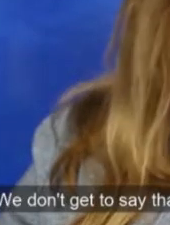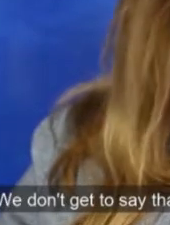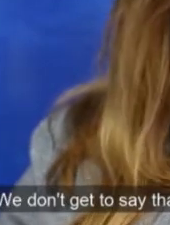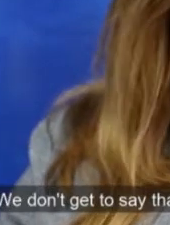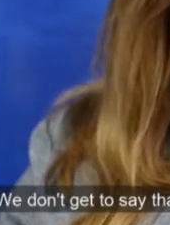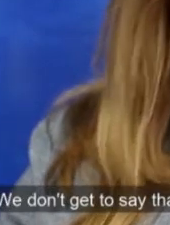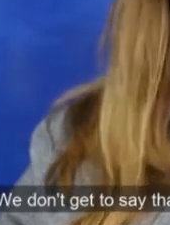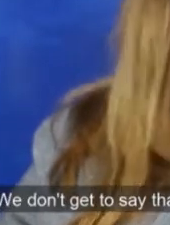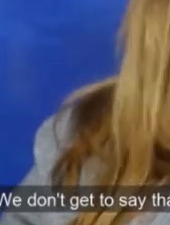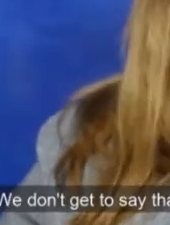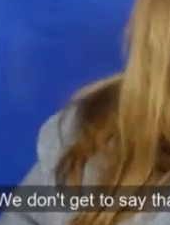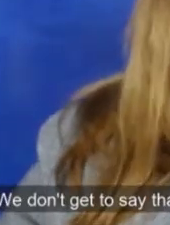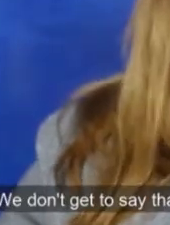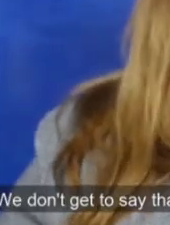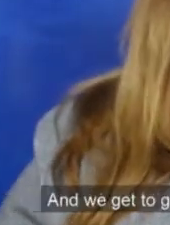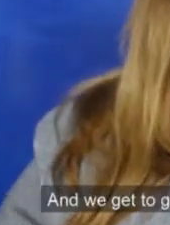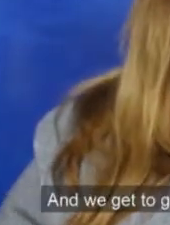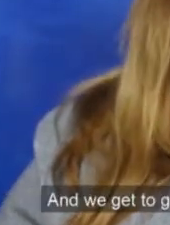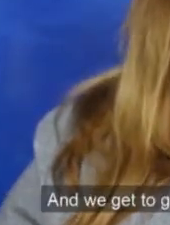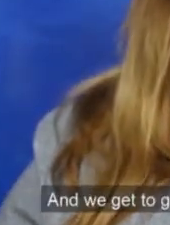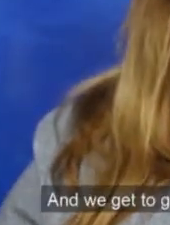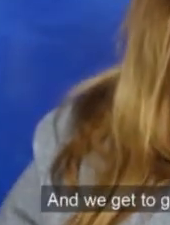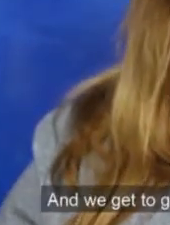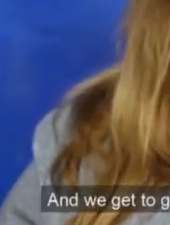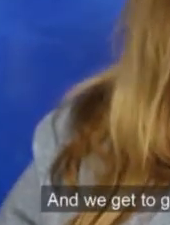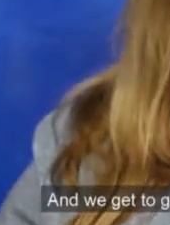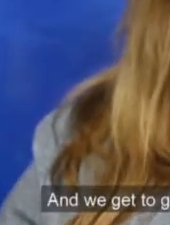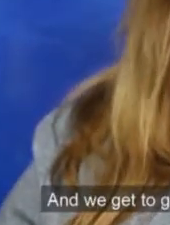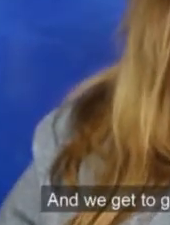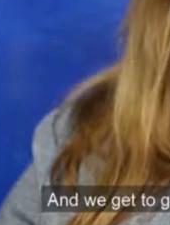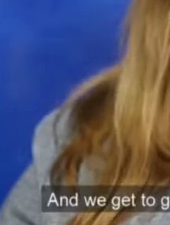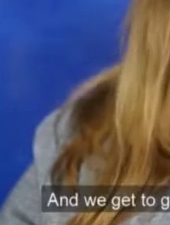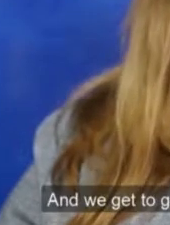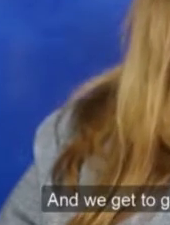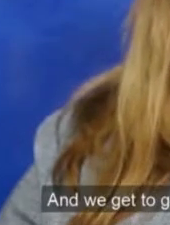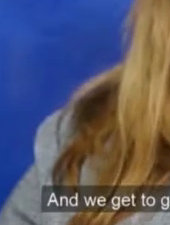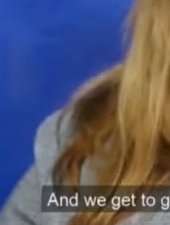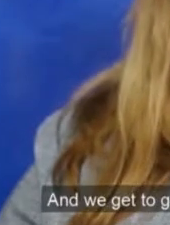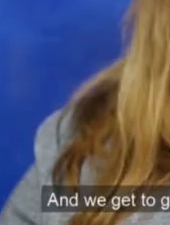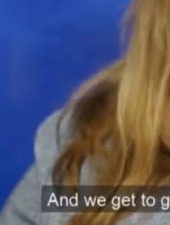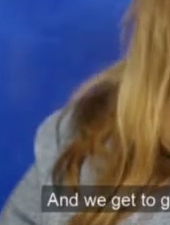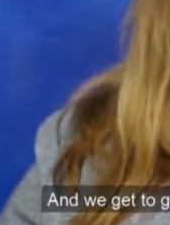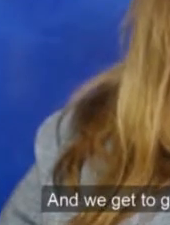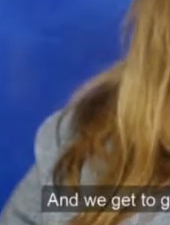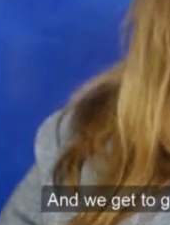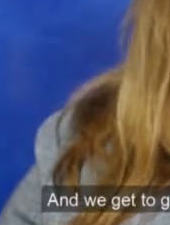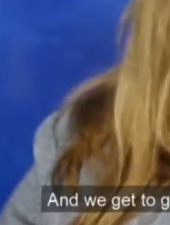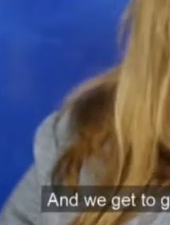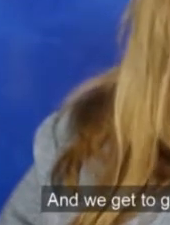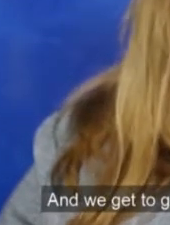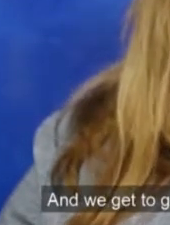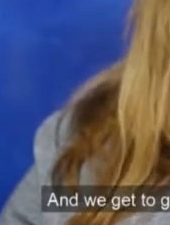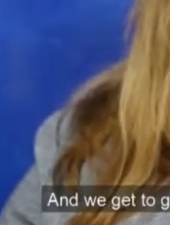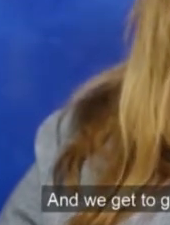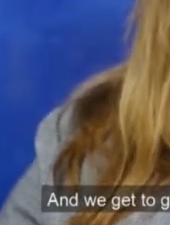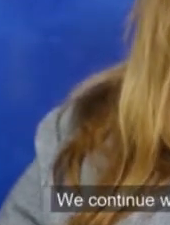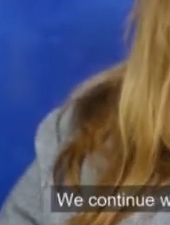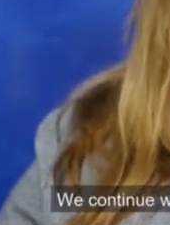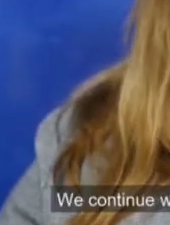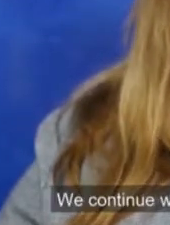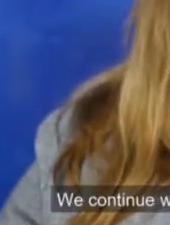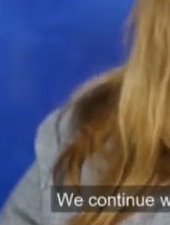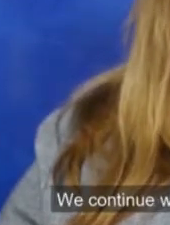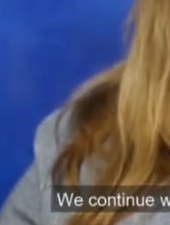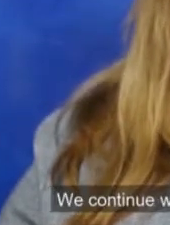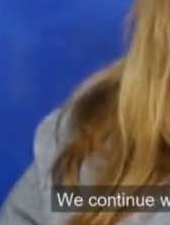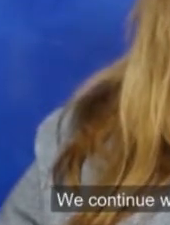we're actually getting them set up in high school, and we get to go to their graduation, and the other teachers say goodbye, and